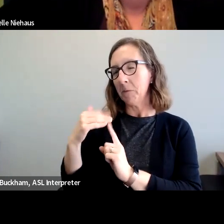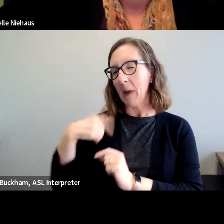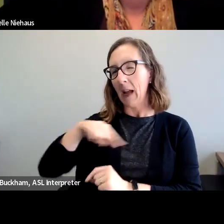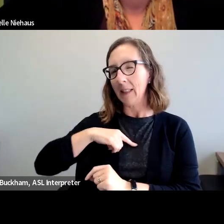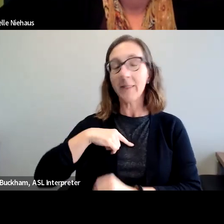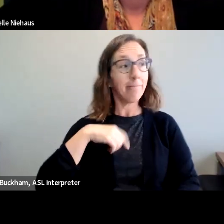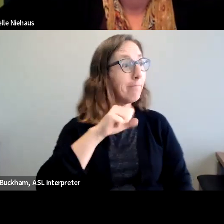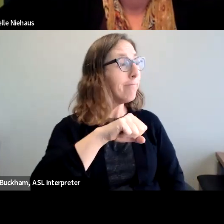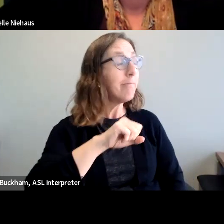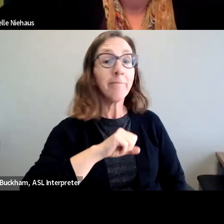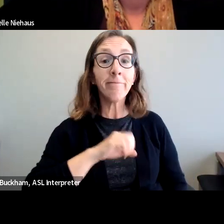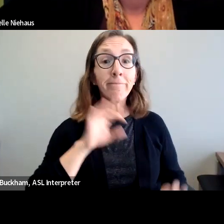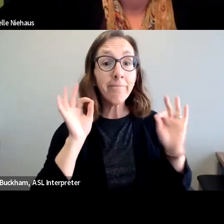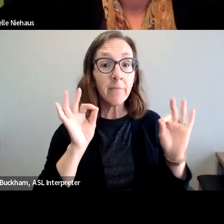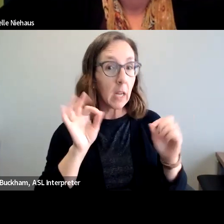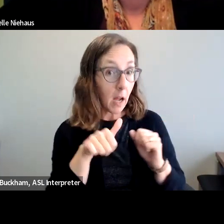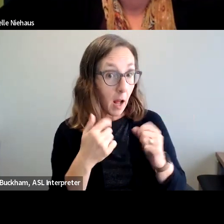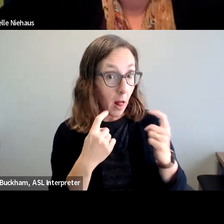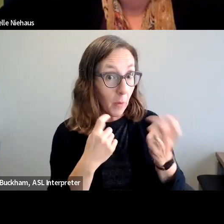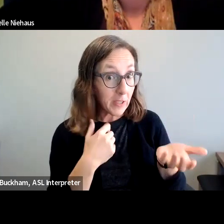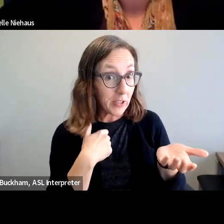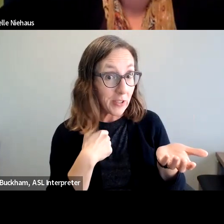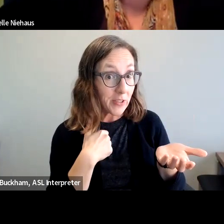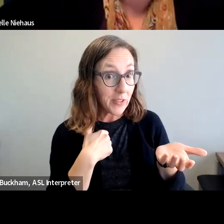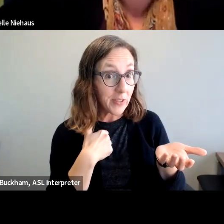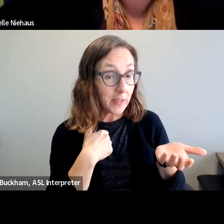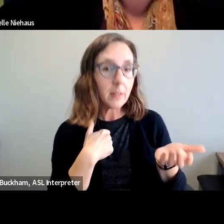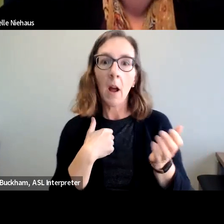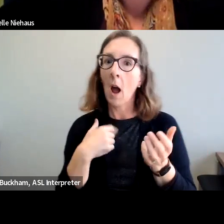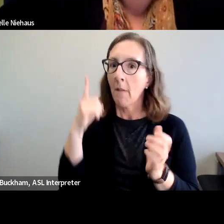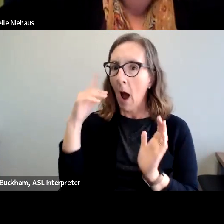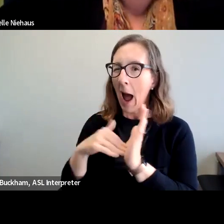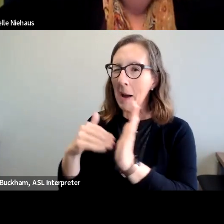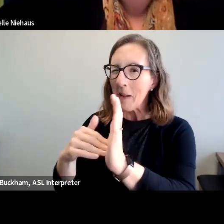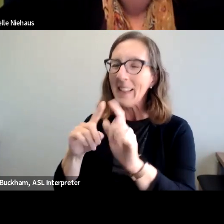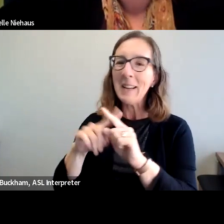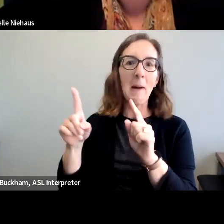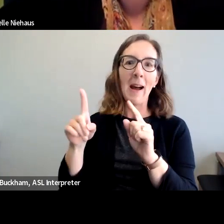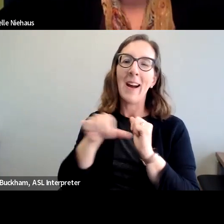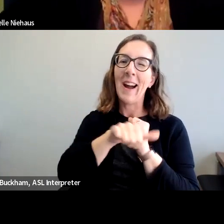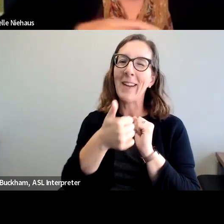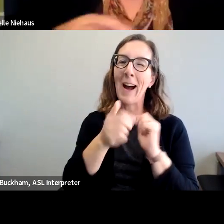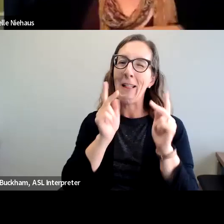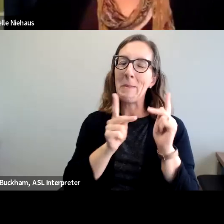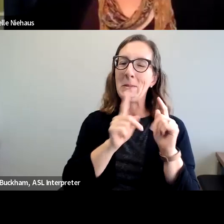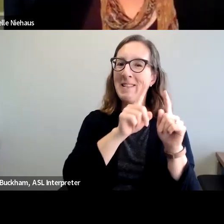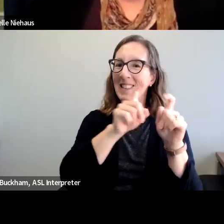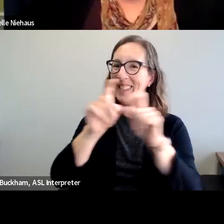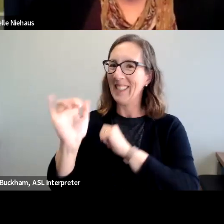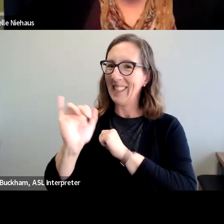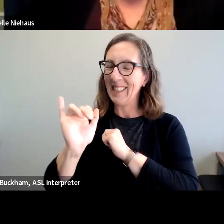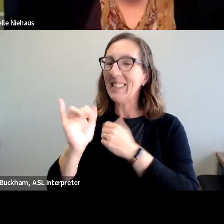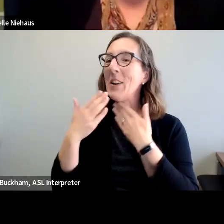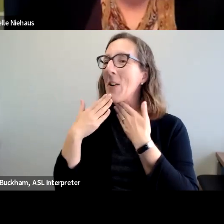You're welcome. Any other questions that you have for me? I have a million, but we also have a bunch of other panelists. So I think we're going to